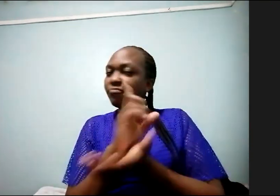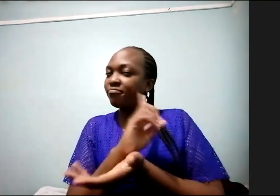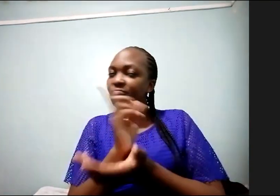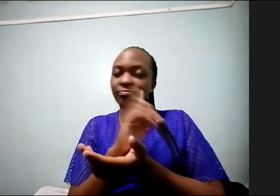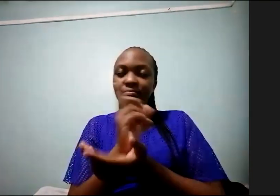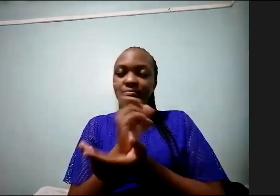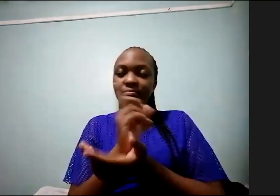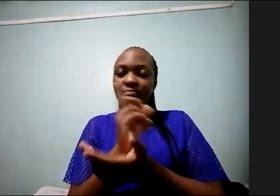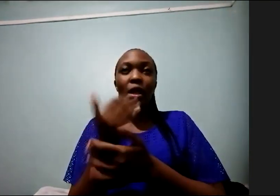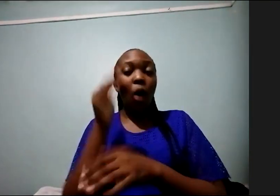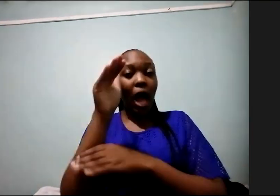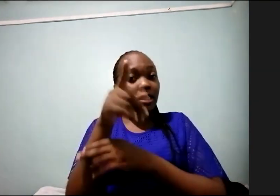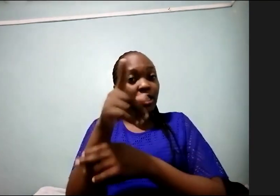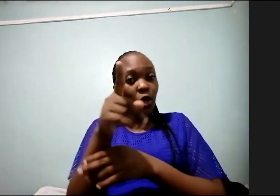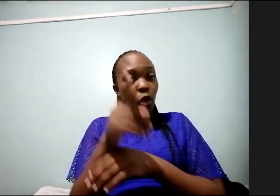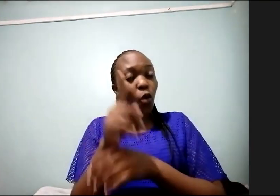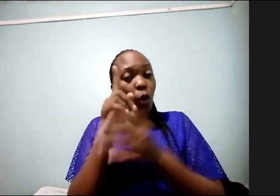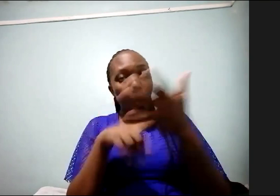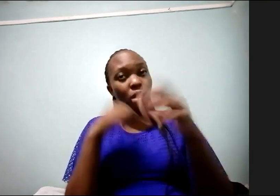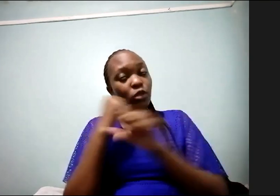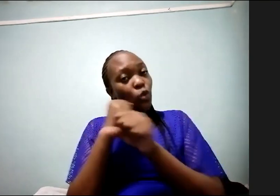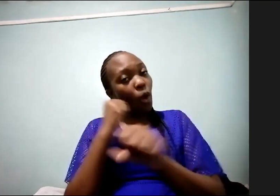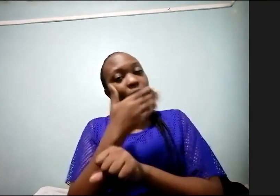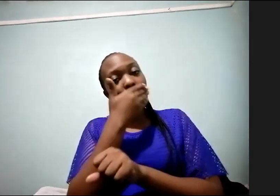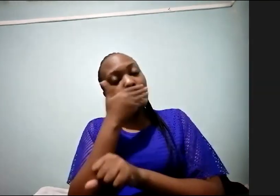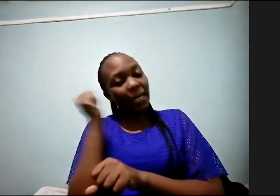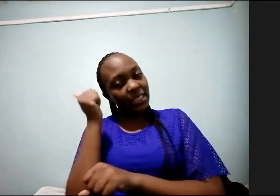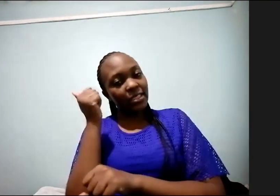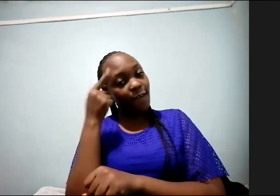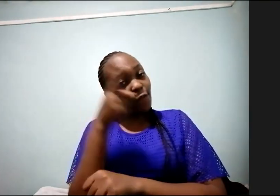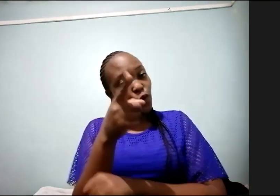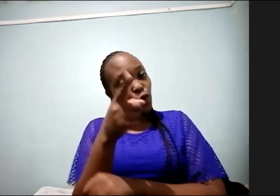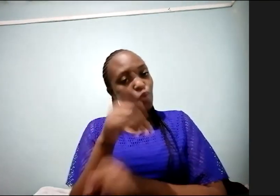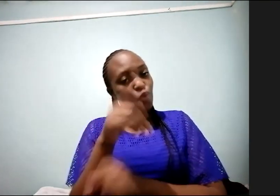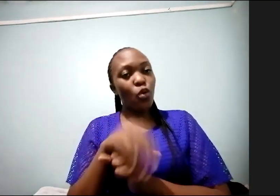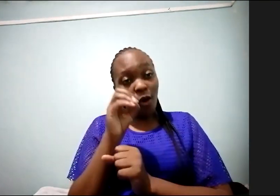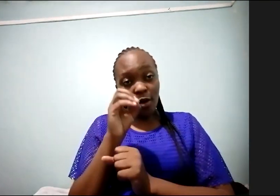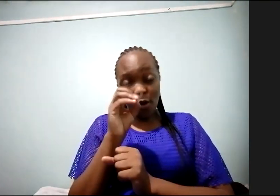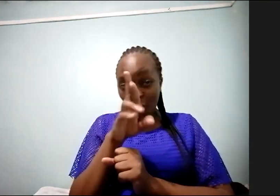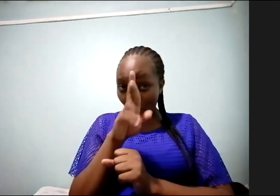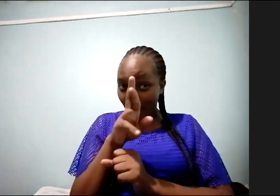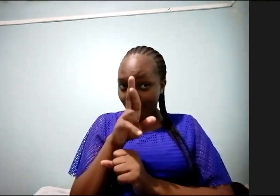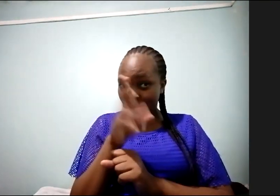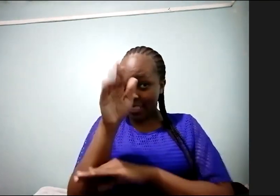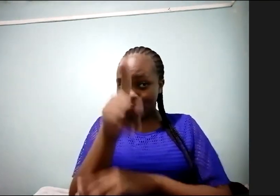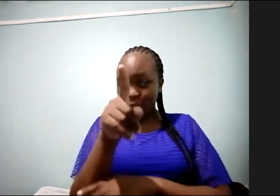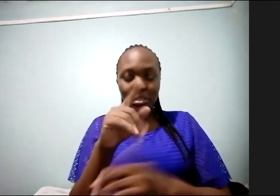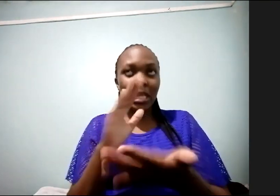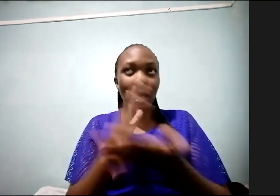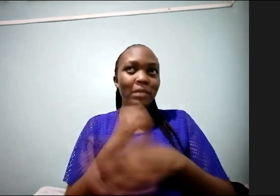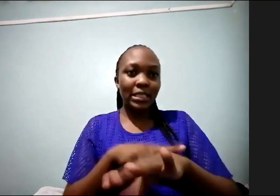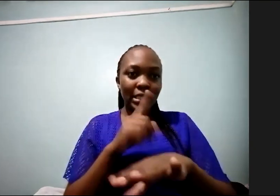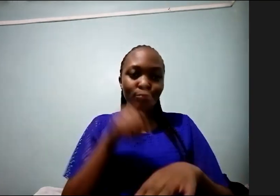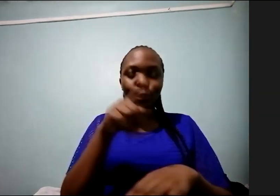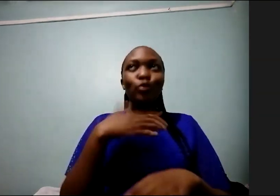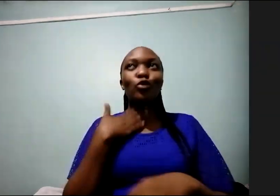or what do you think you can do? Or have you found yourself in a situation whereby you want to save for investment but you find yourself going back for that